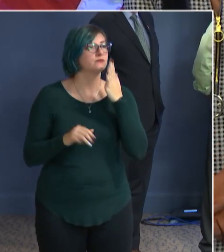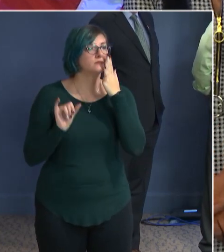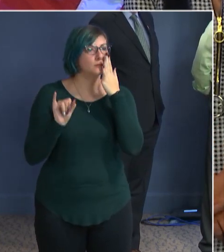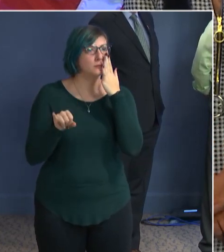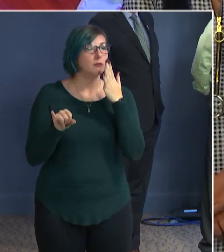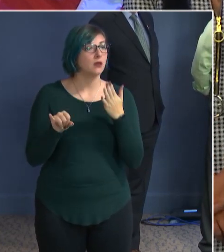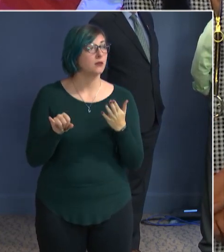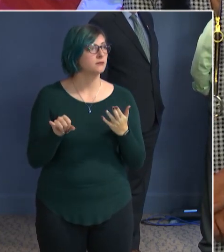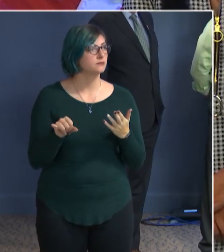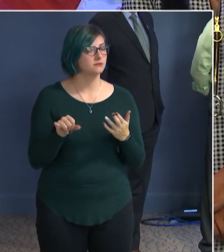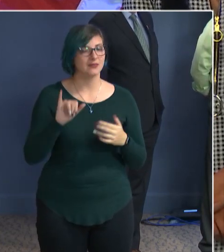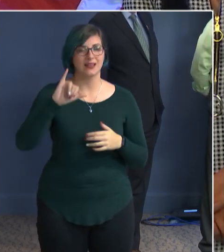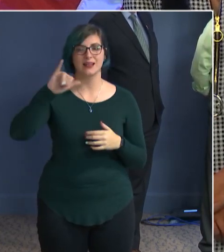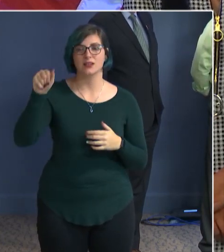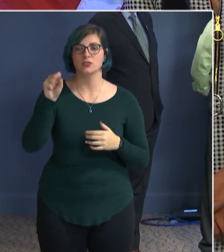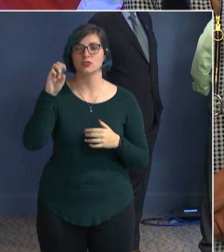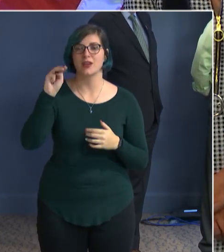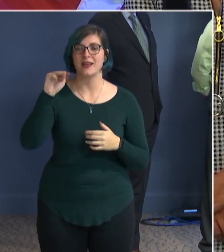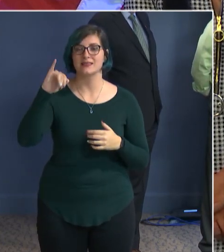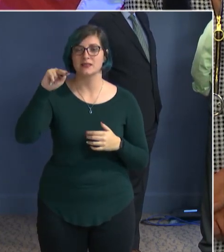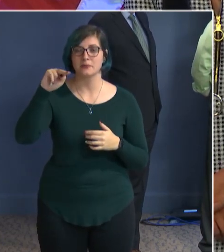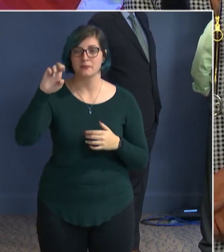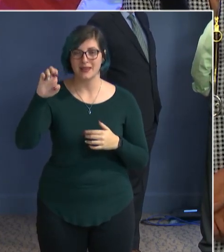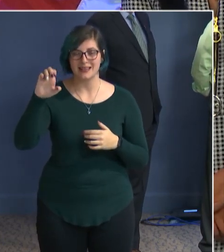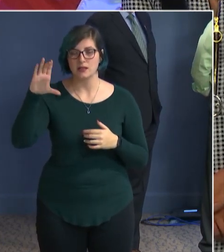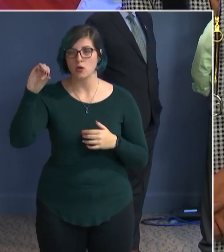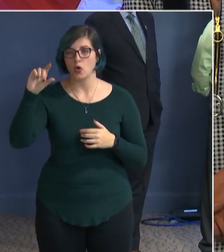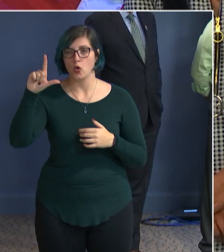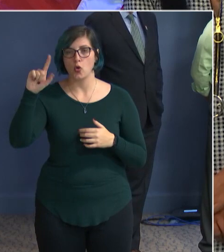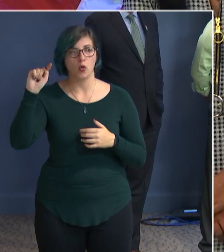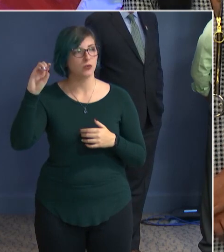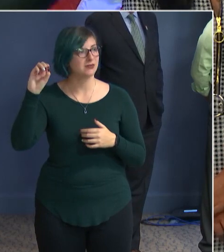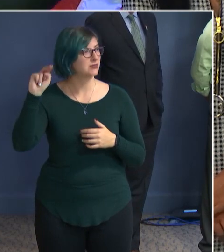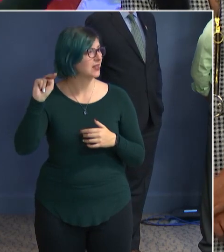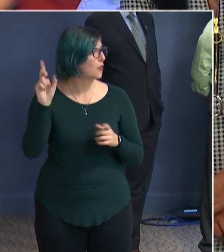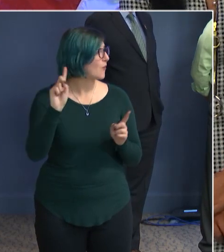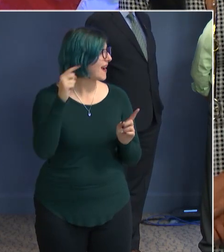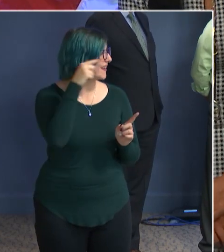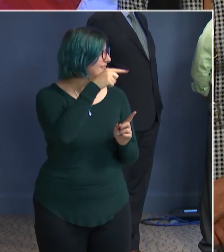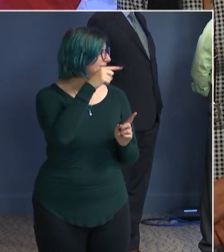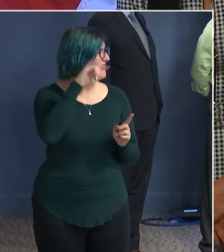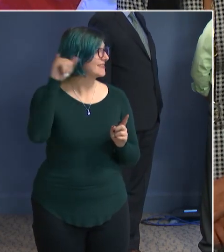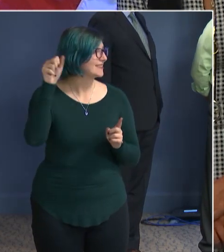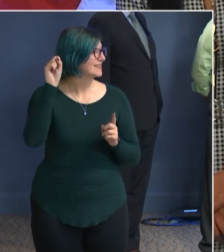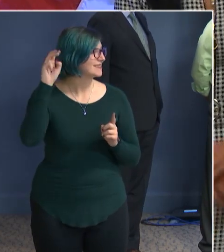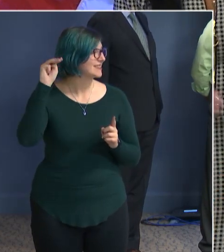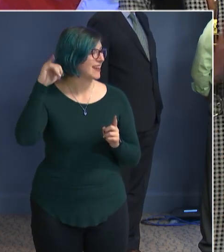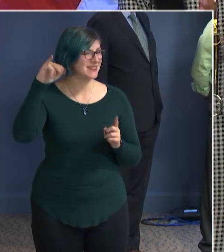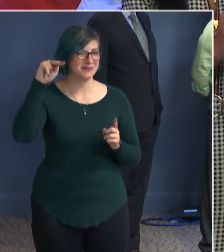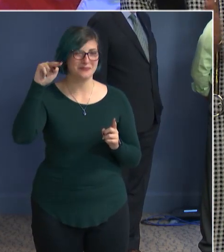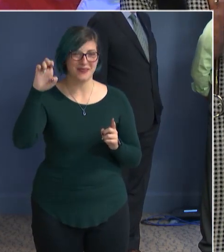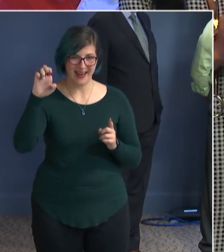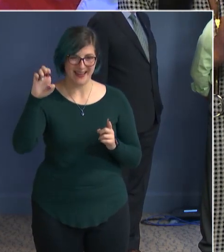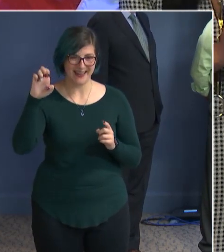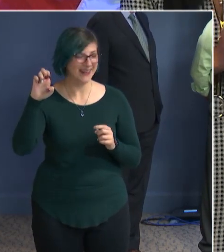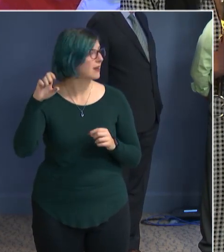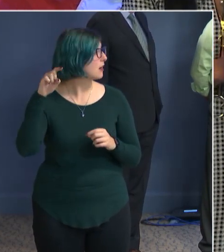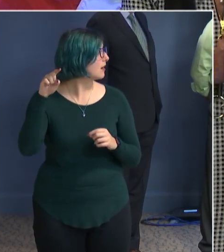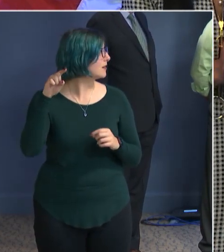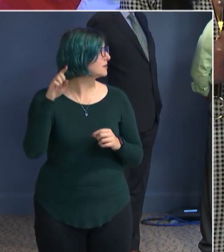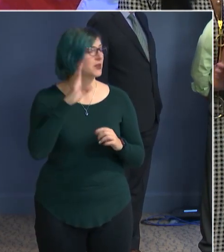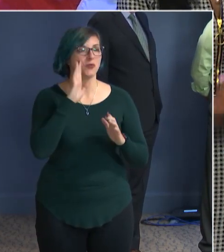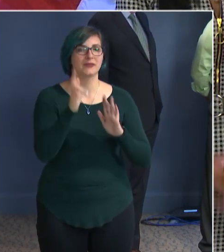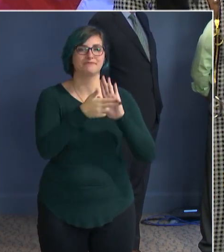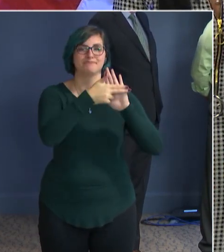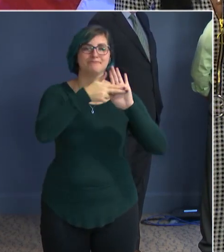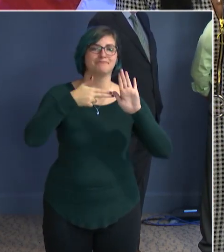is that Jasmine Colton, where's Jasmine? There's Jasmine, is being appointed